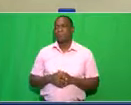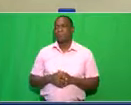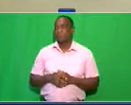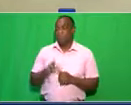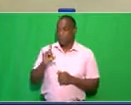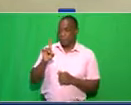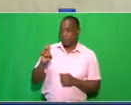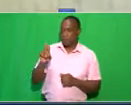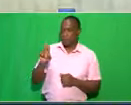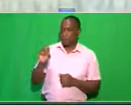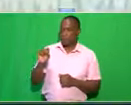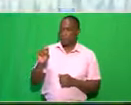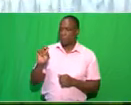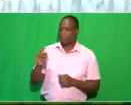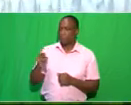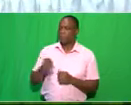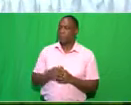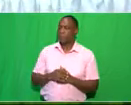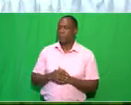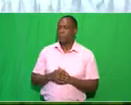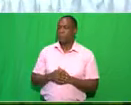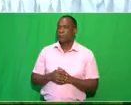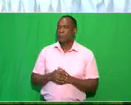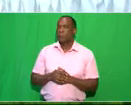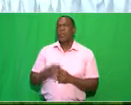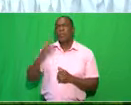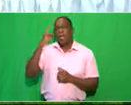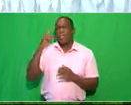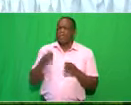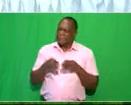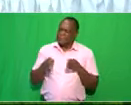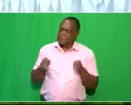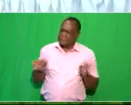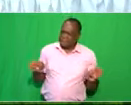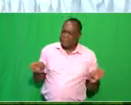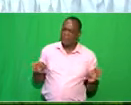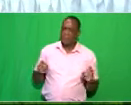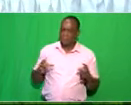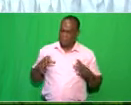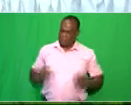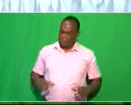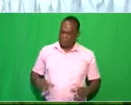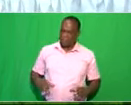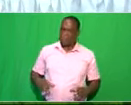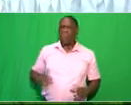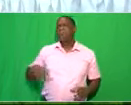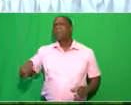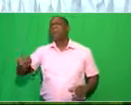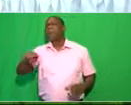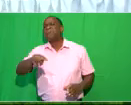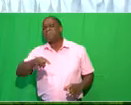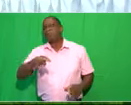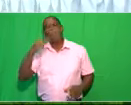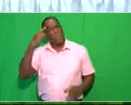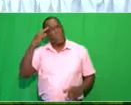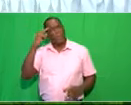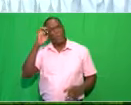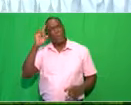think generally the citizenry does see education as being important. I